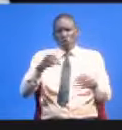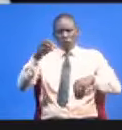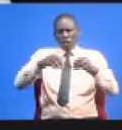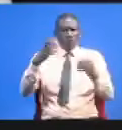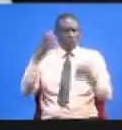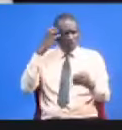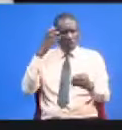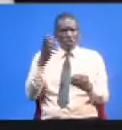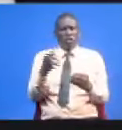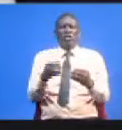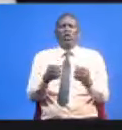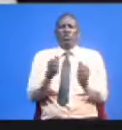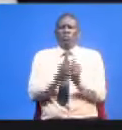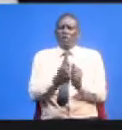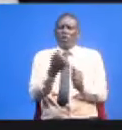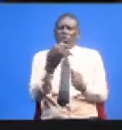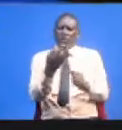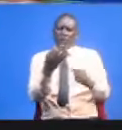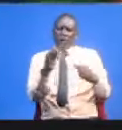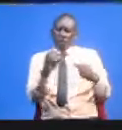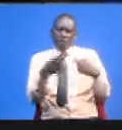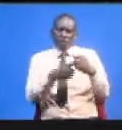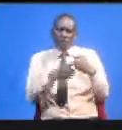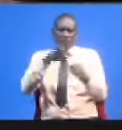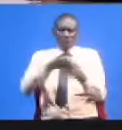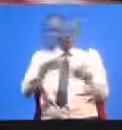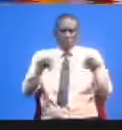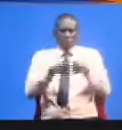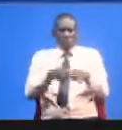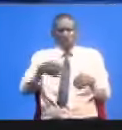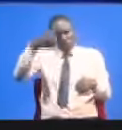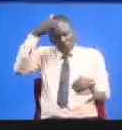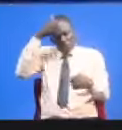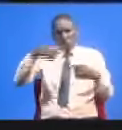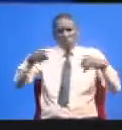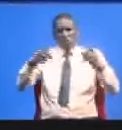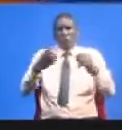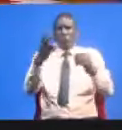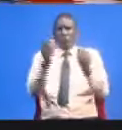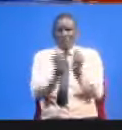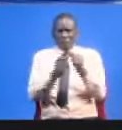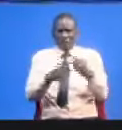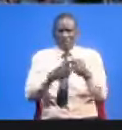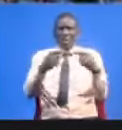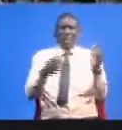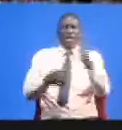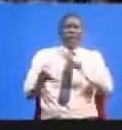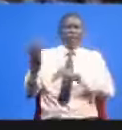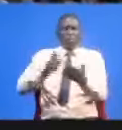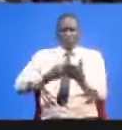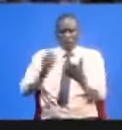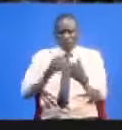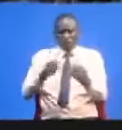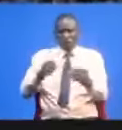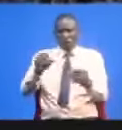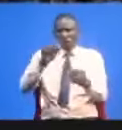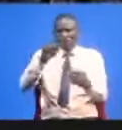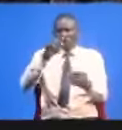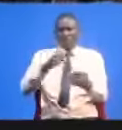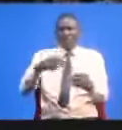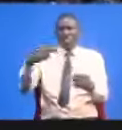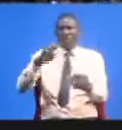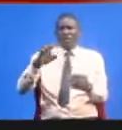the majority of the electoral colleges with 306 votes, similar to Trump's victory of 2016 against former